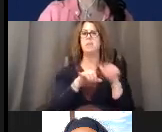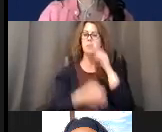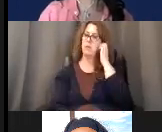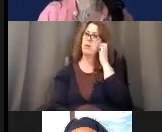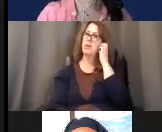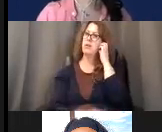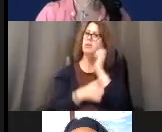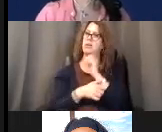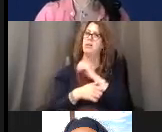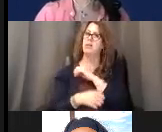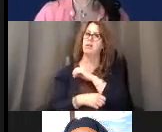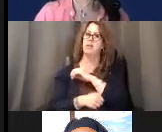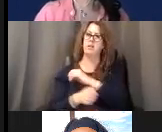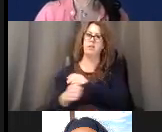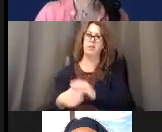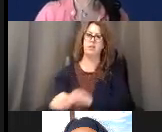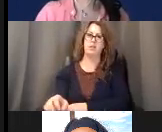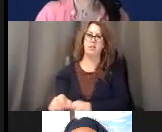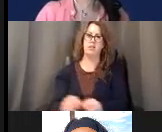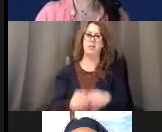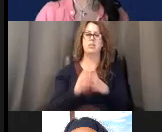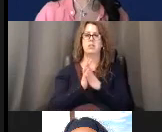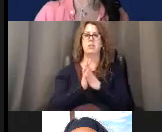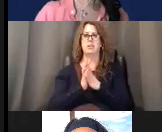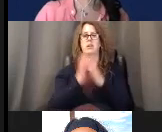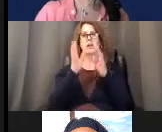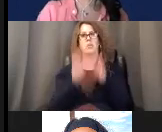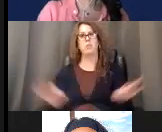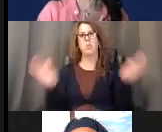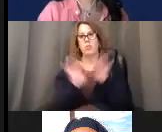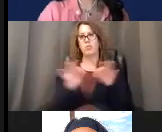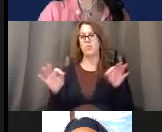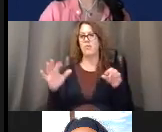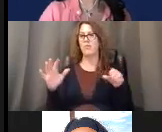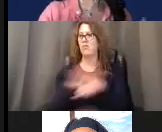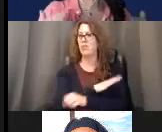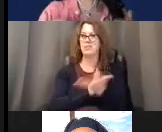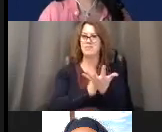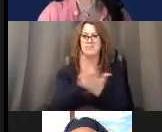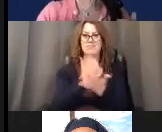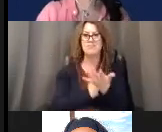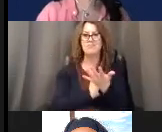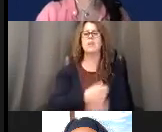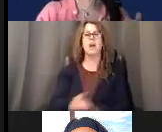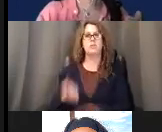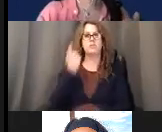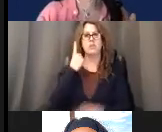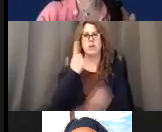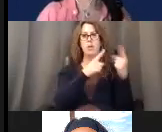that truly understands what is going on with children and families, understand those root causes, and really start